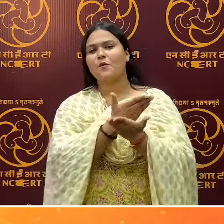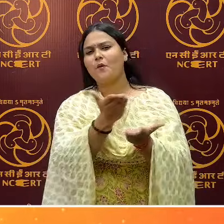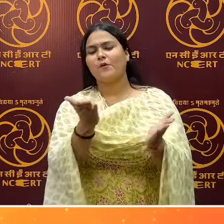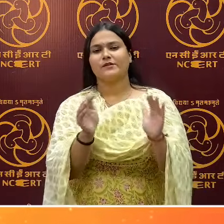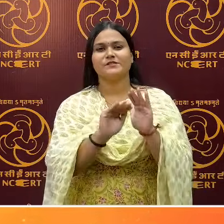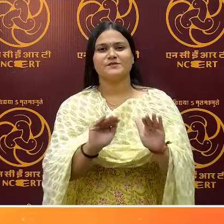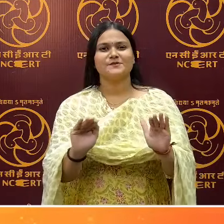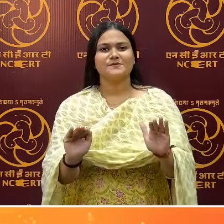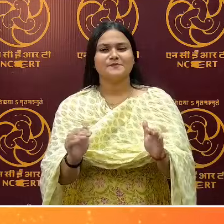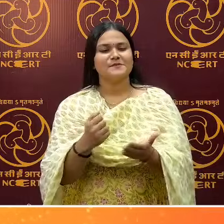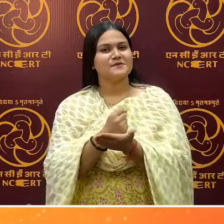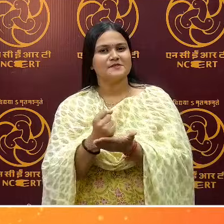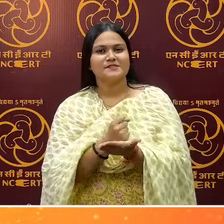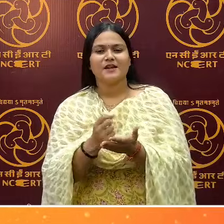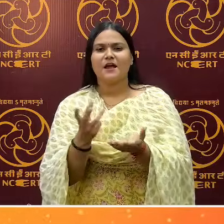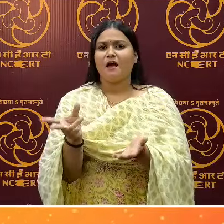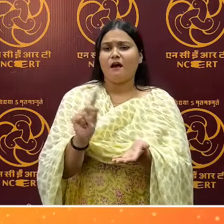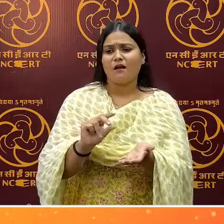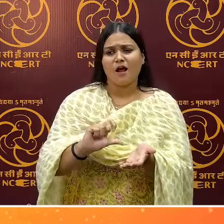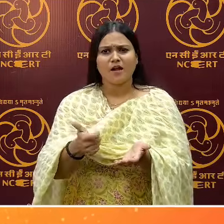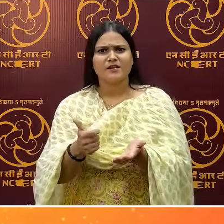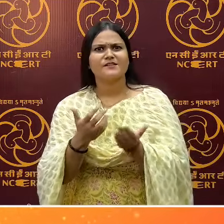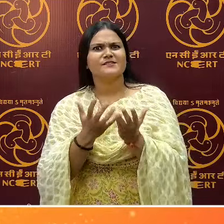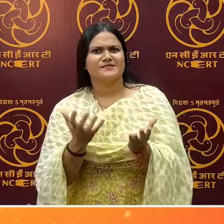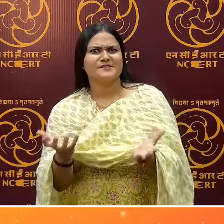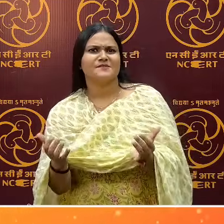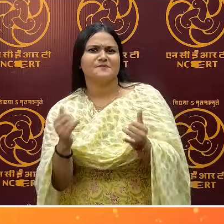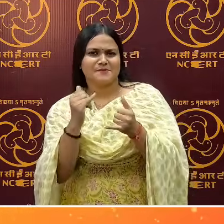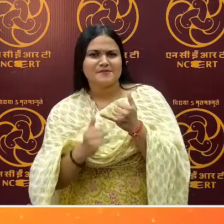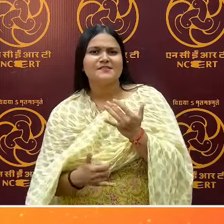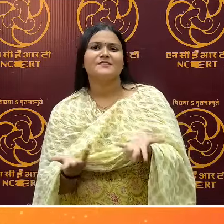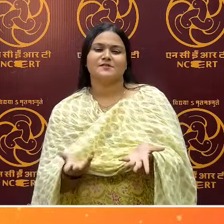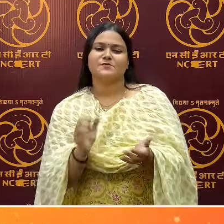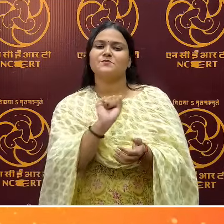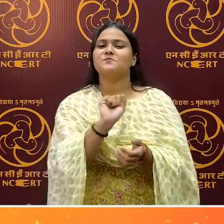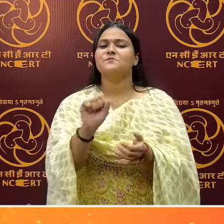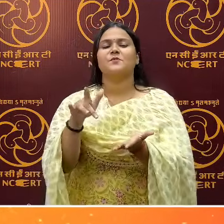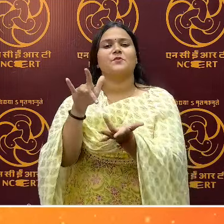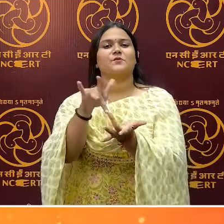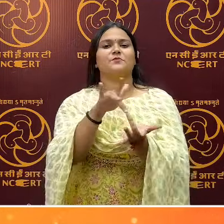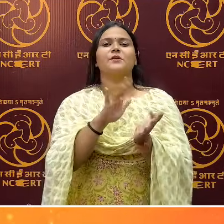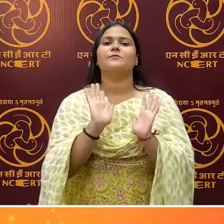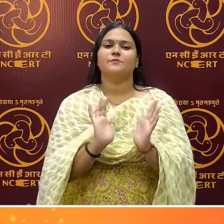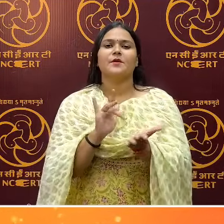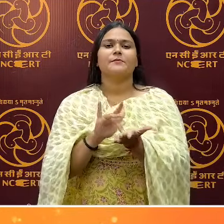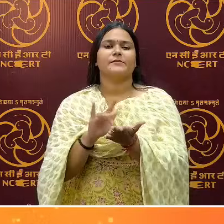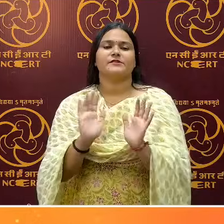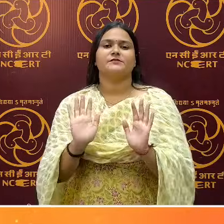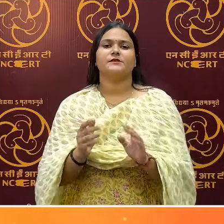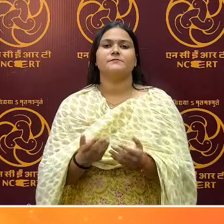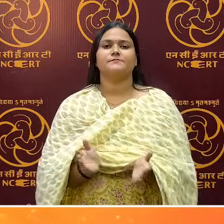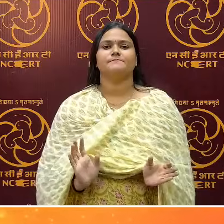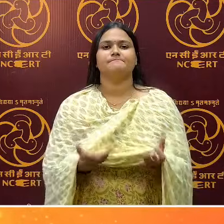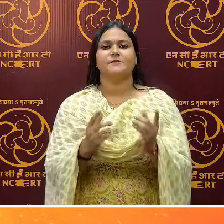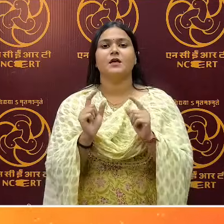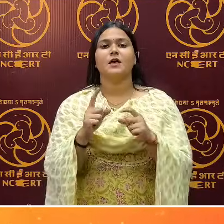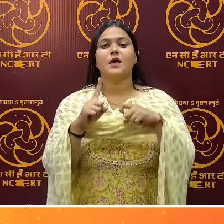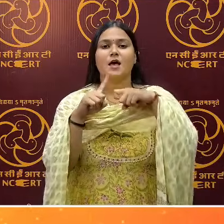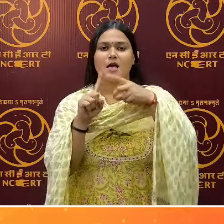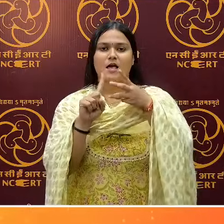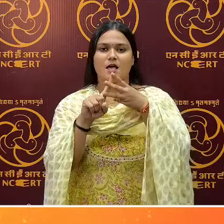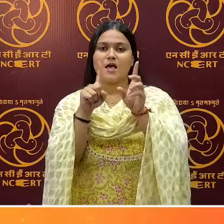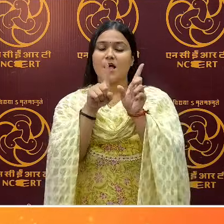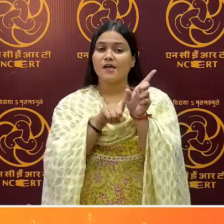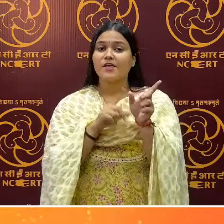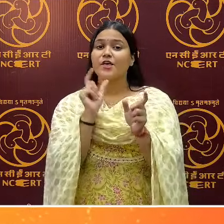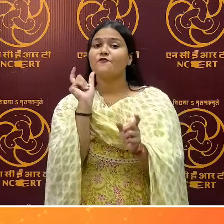are going to try something or the other at their end, at their own place. Ma'am, let's just go to the keywords and have a